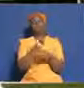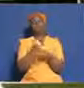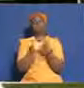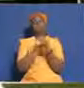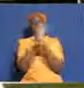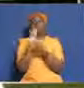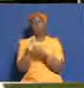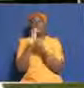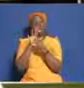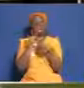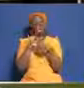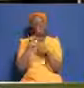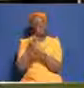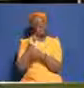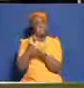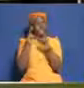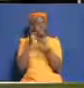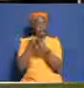Like last year when